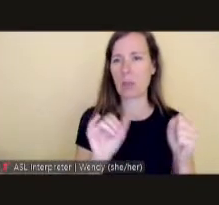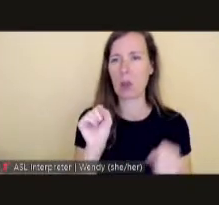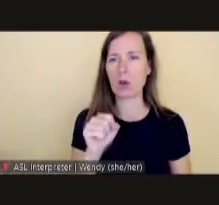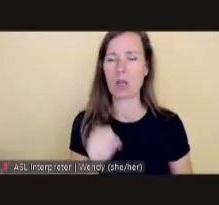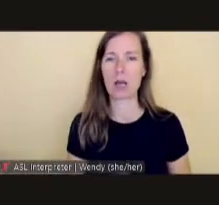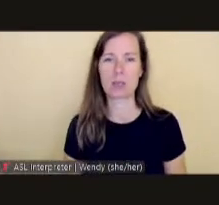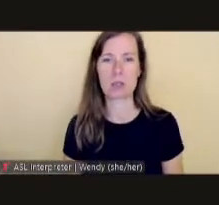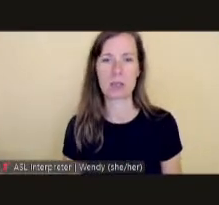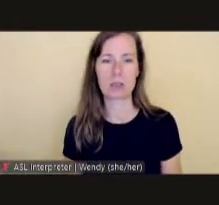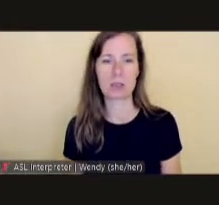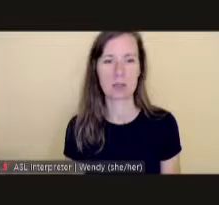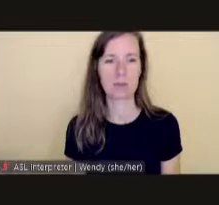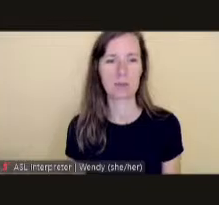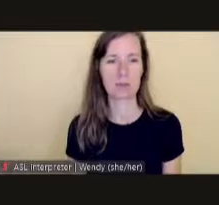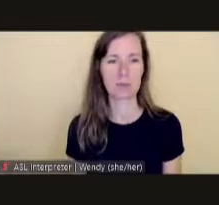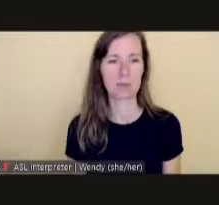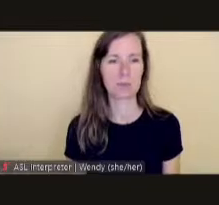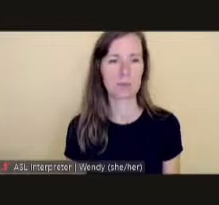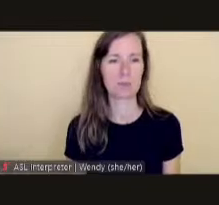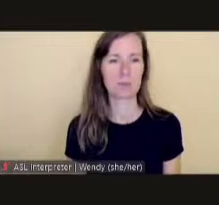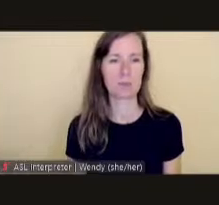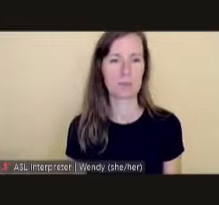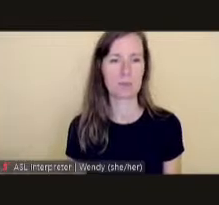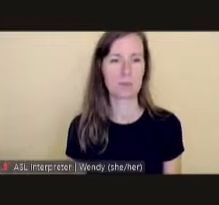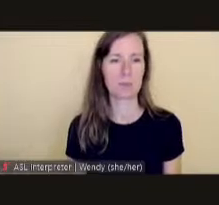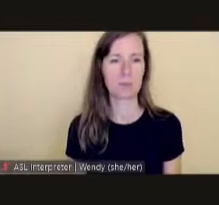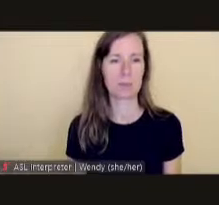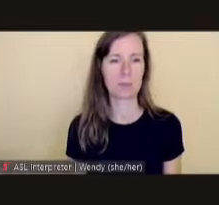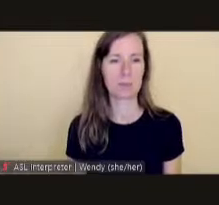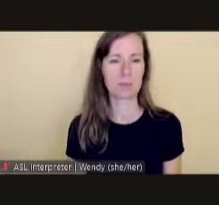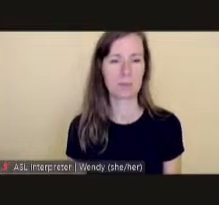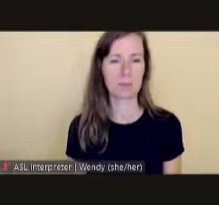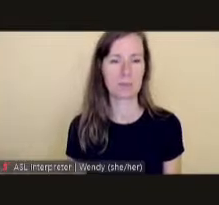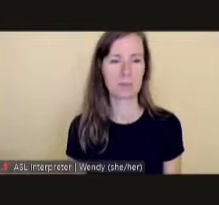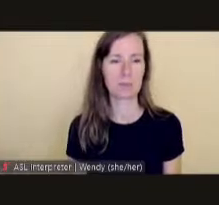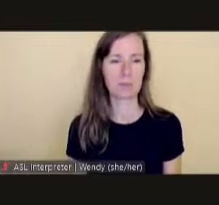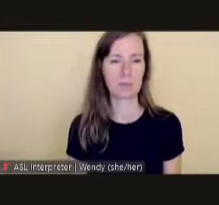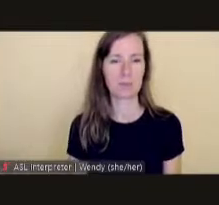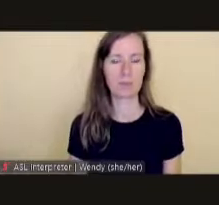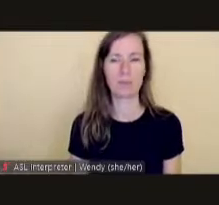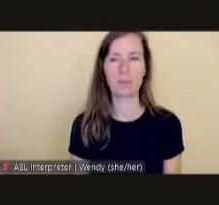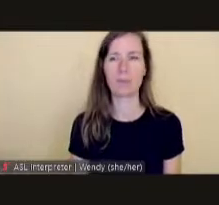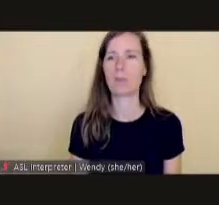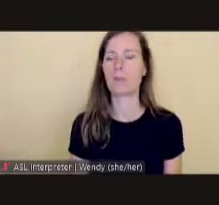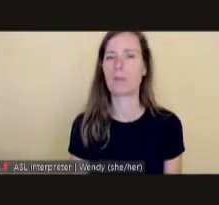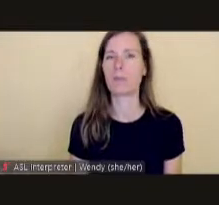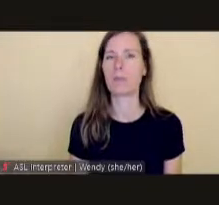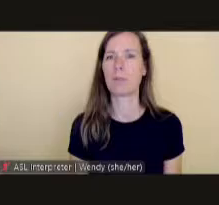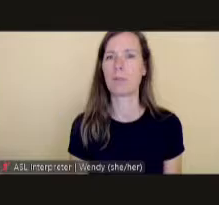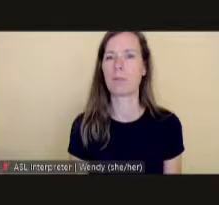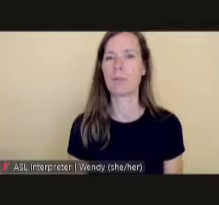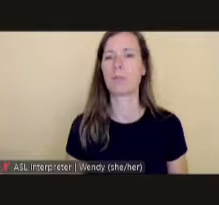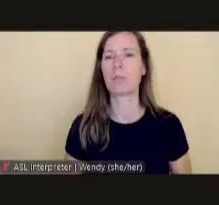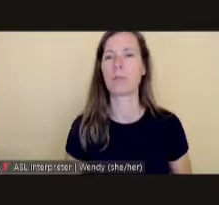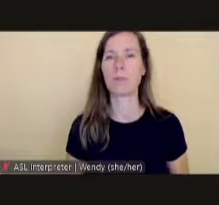Did you have your hand up, Councilmember? Go ahead. So, do you have